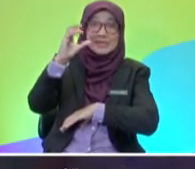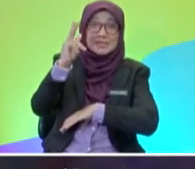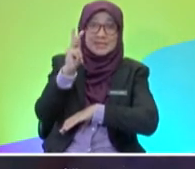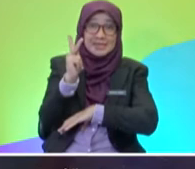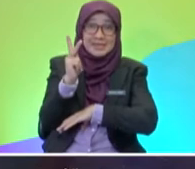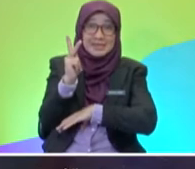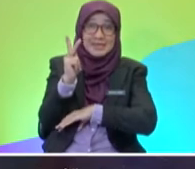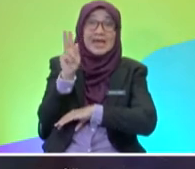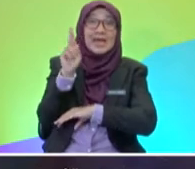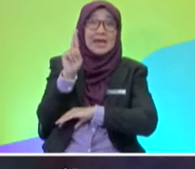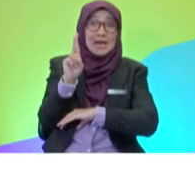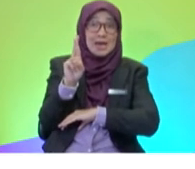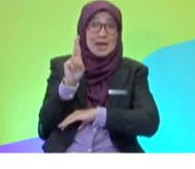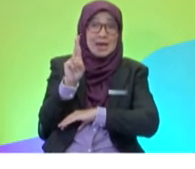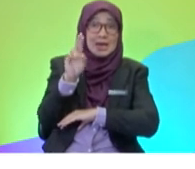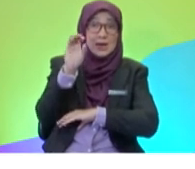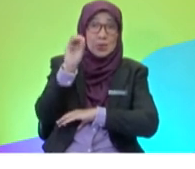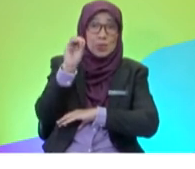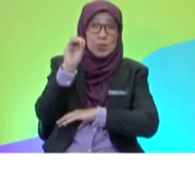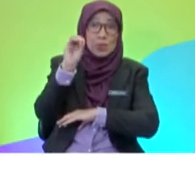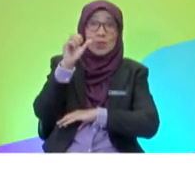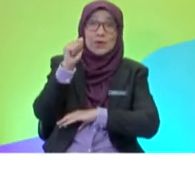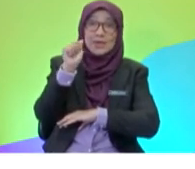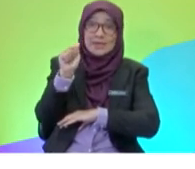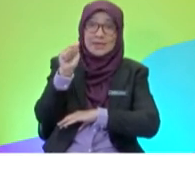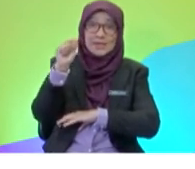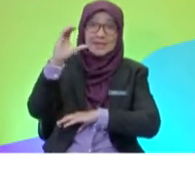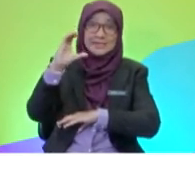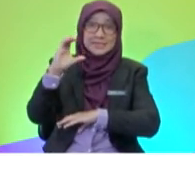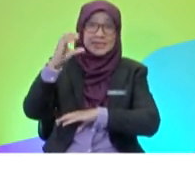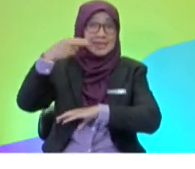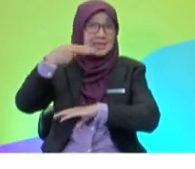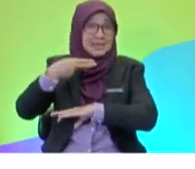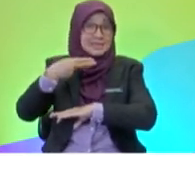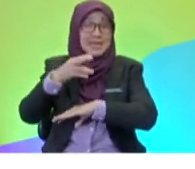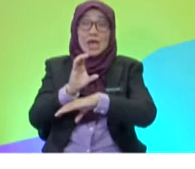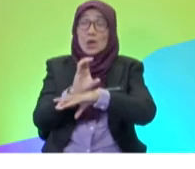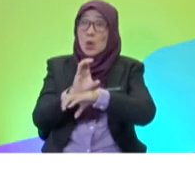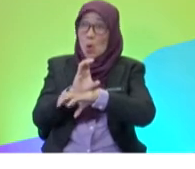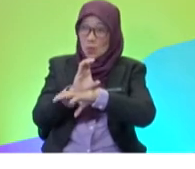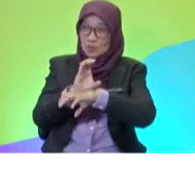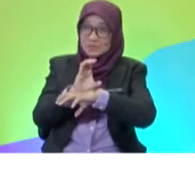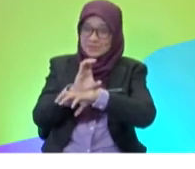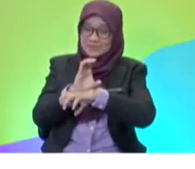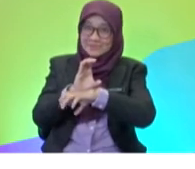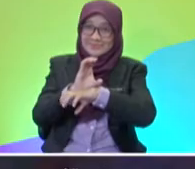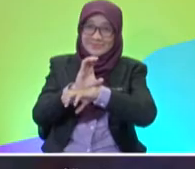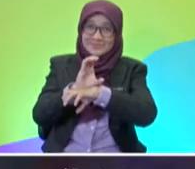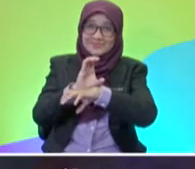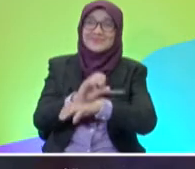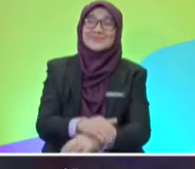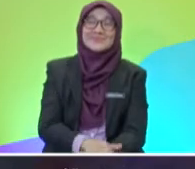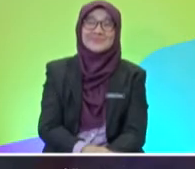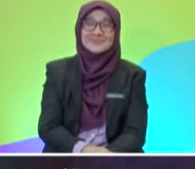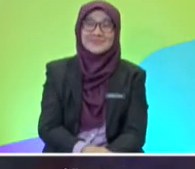C-O-C-K. R-O-A. R-O-A. C-H. C-H. Cockroach. Cockroach. Okay, let's go very fast. Ooh,